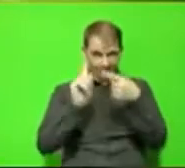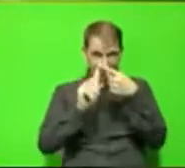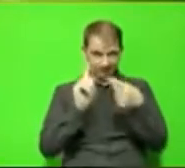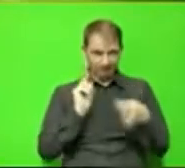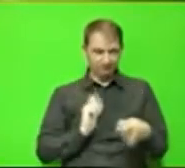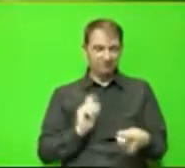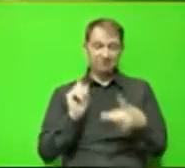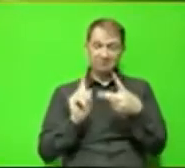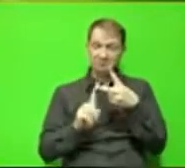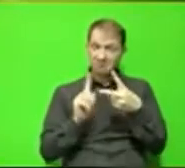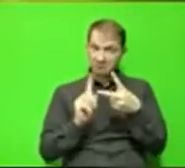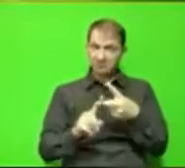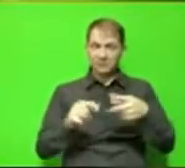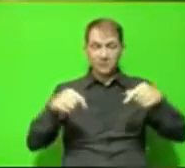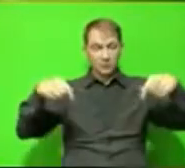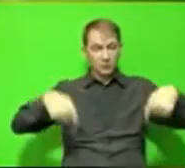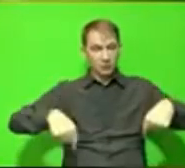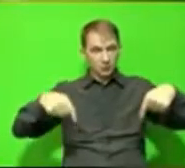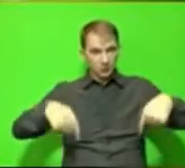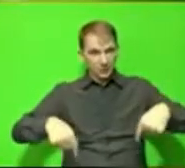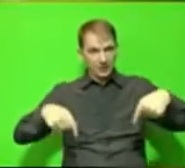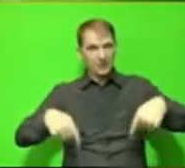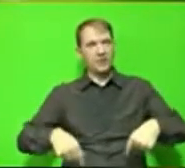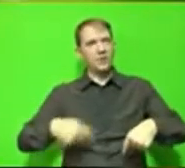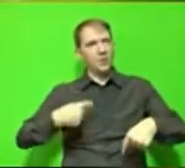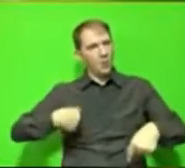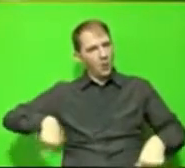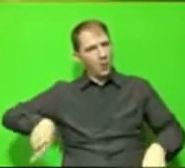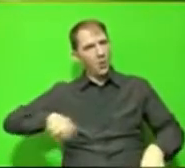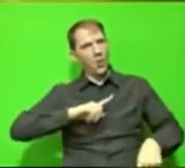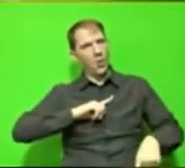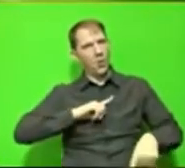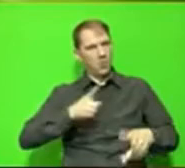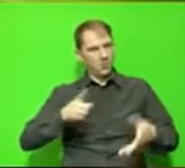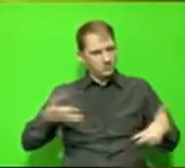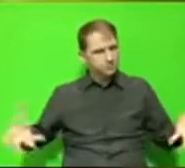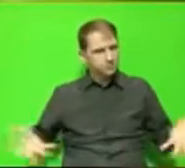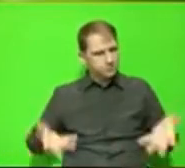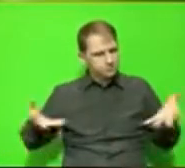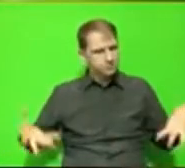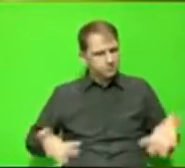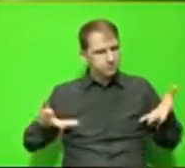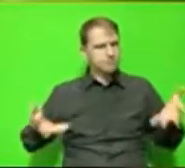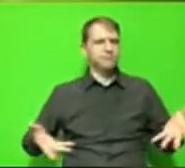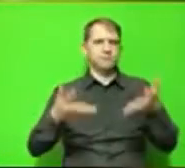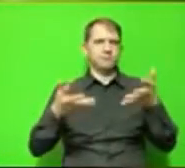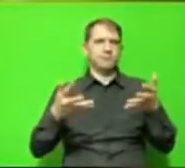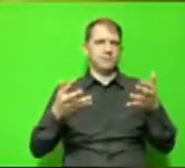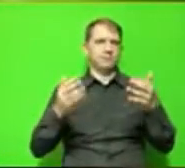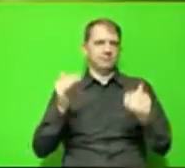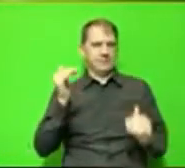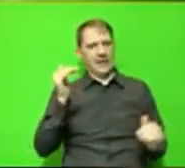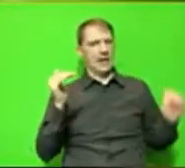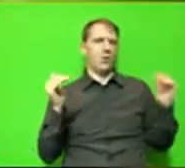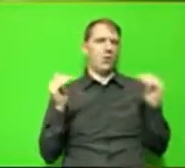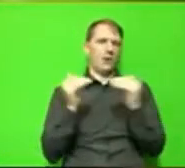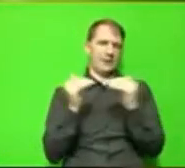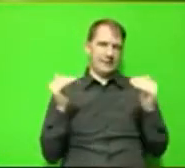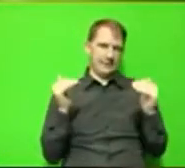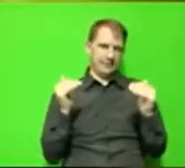today must be a clarion call to action to confront persistent gender inequality. Despite